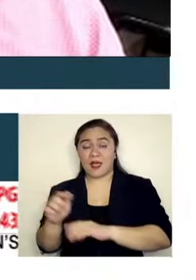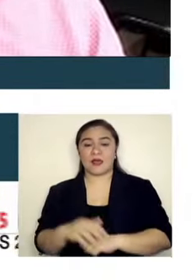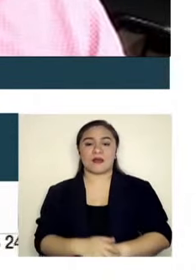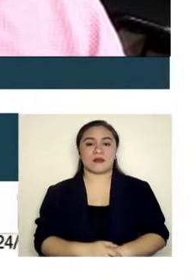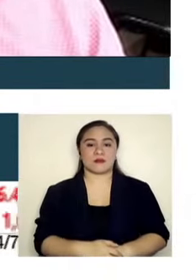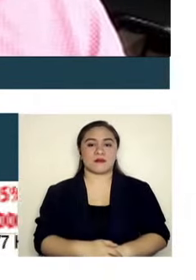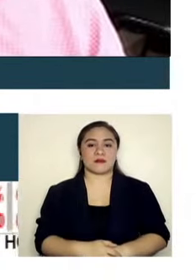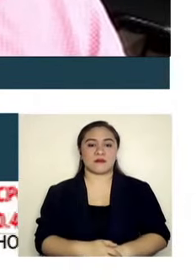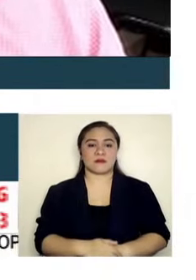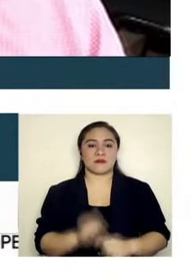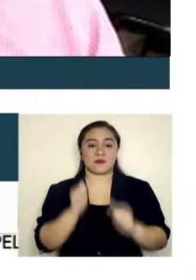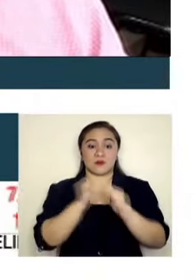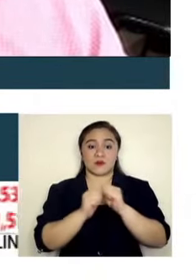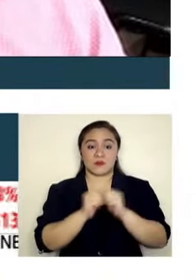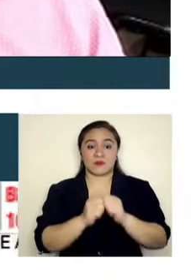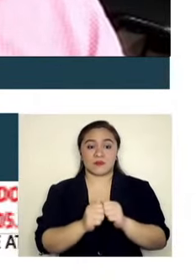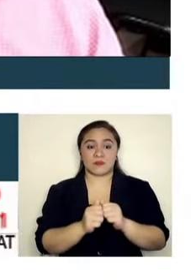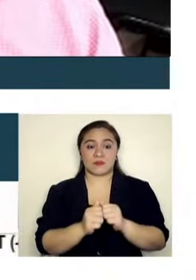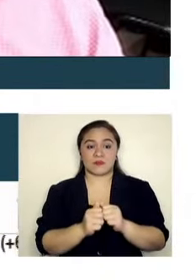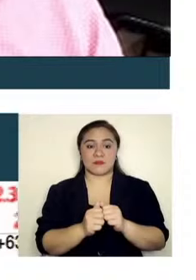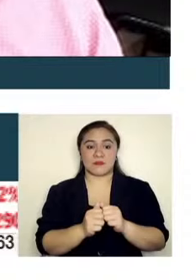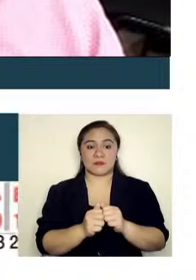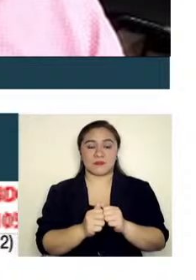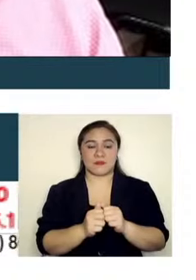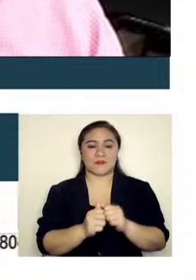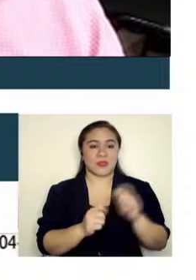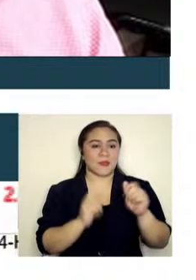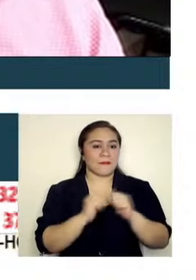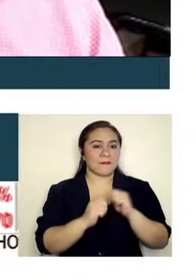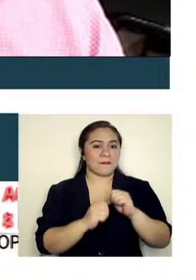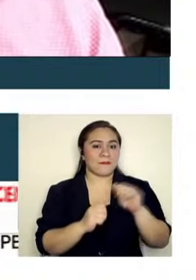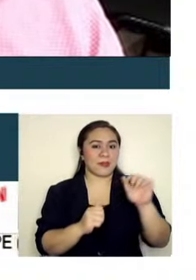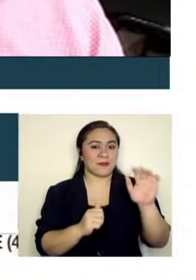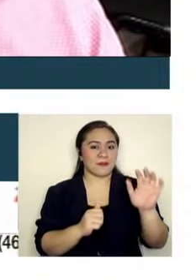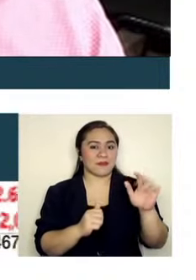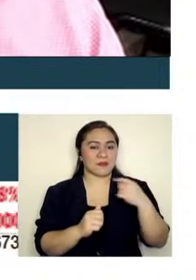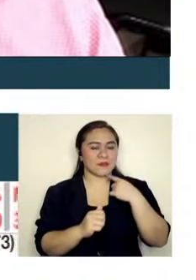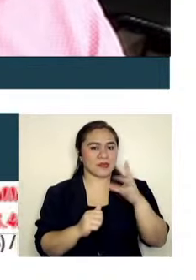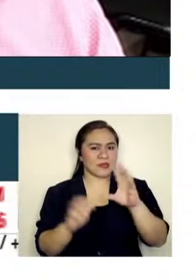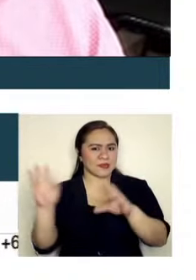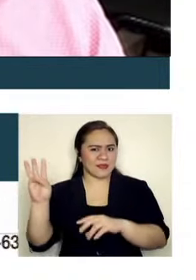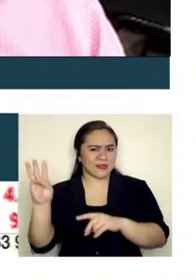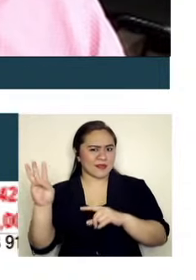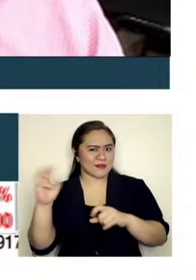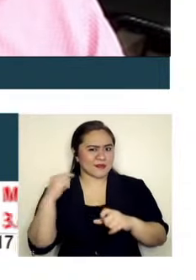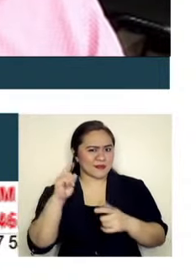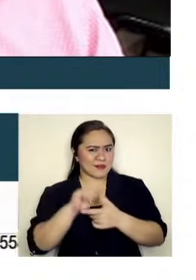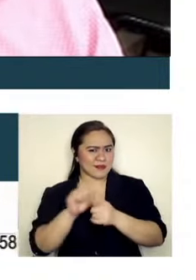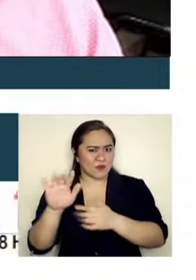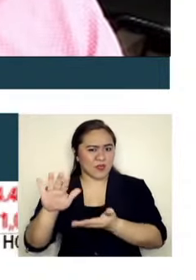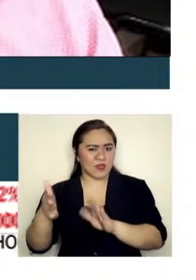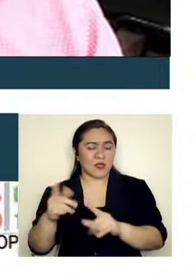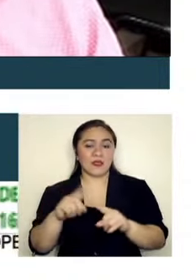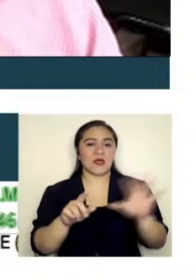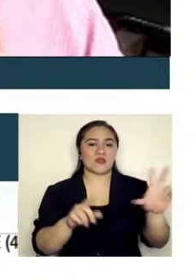fatality. No, hindi diagnosed as variant yung ating fatality. Mother. Yes.